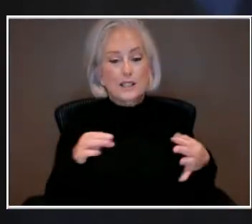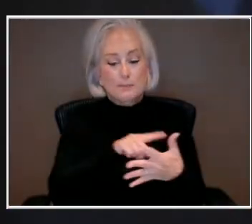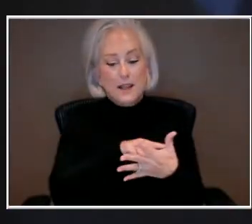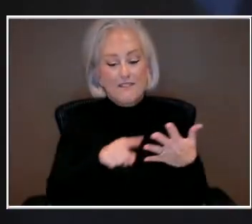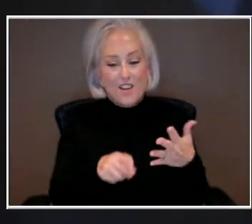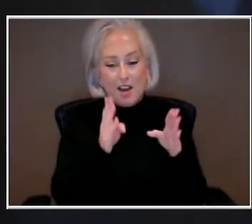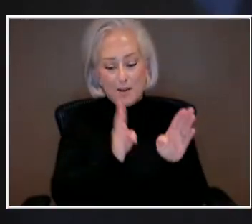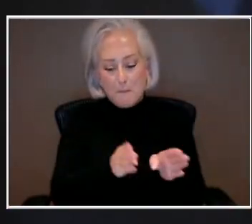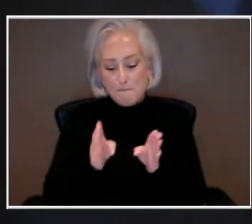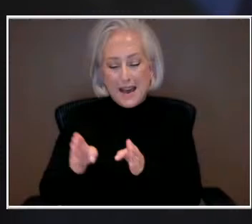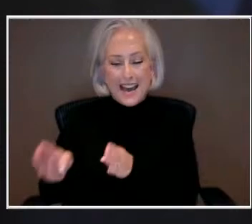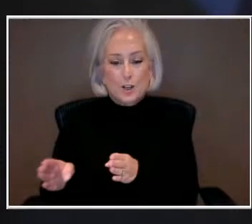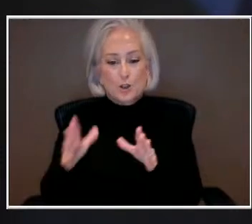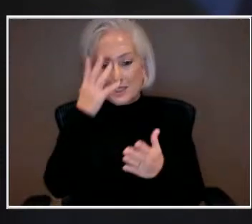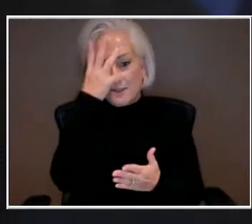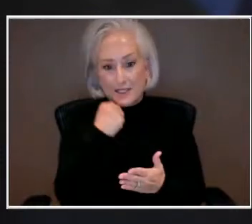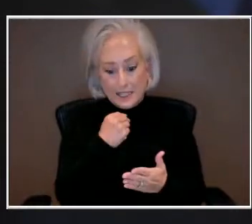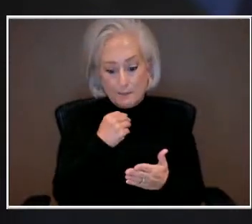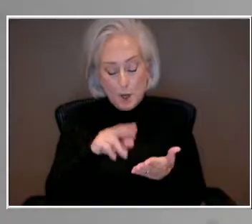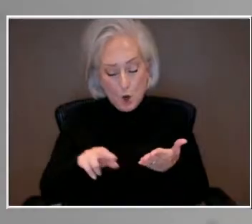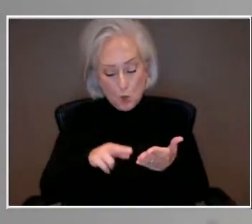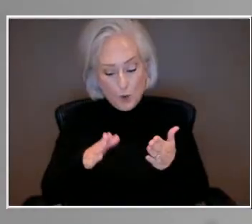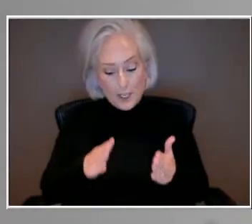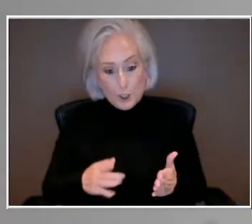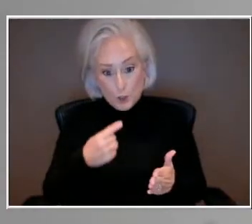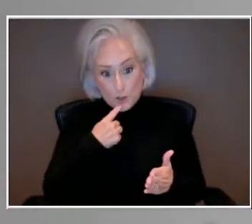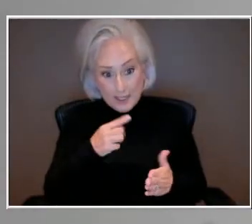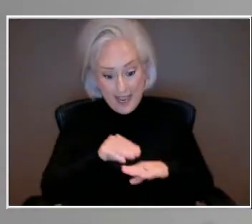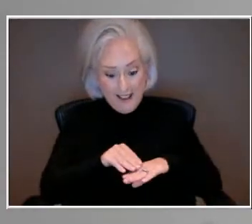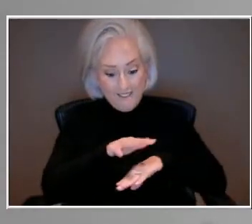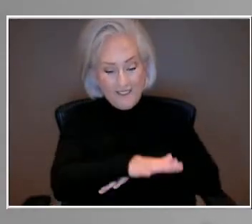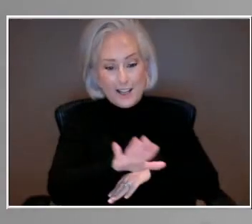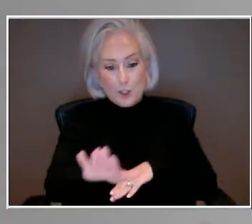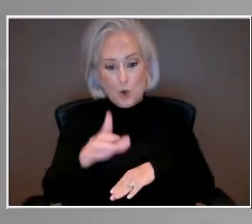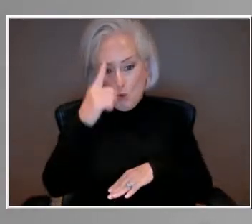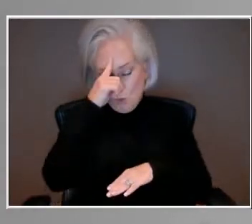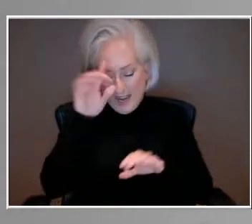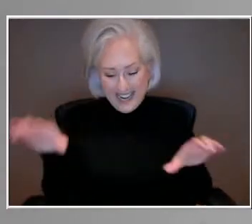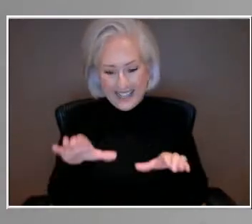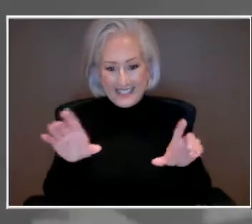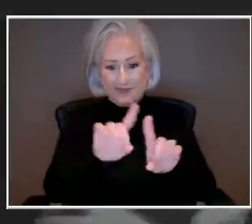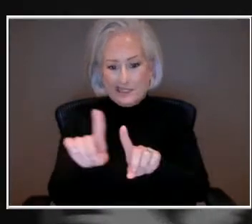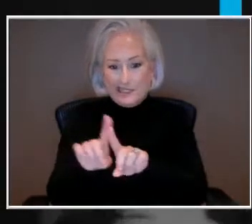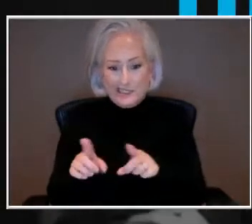that researchers say affect brain activity in different ways.